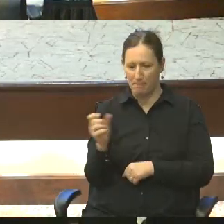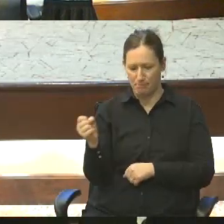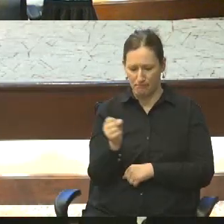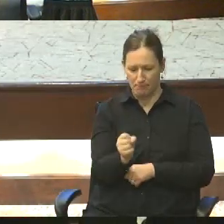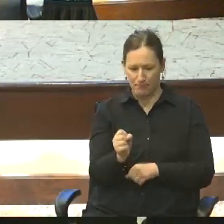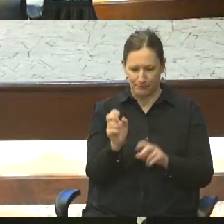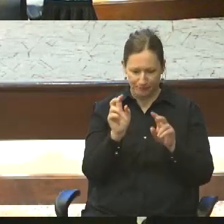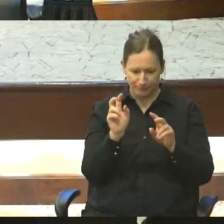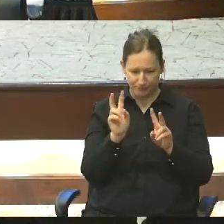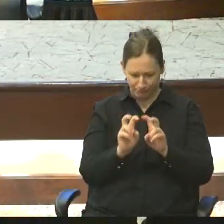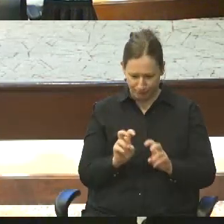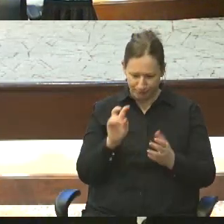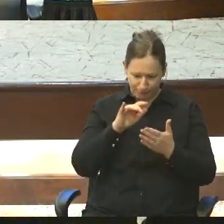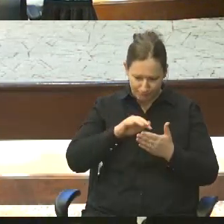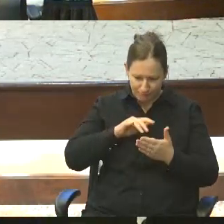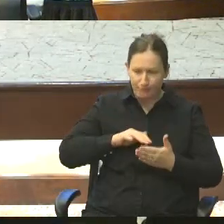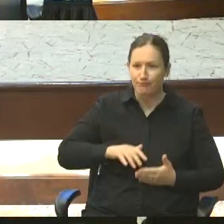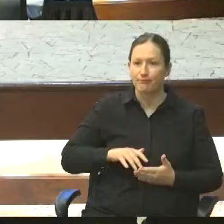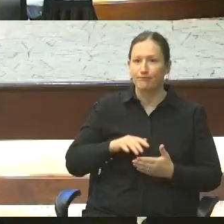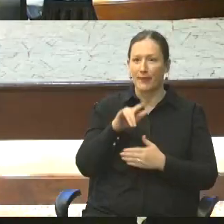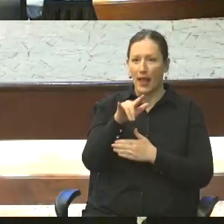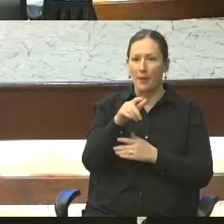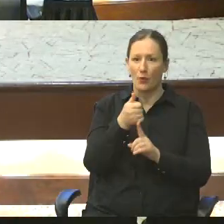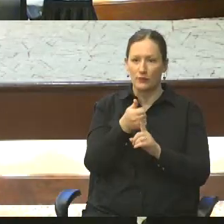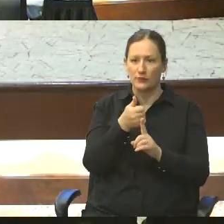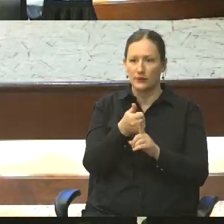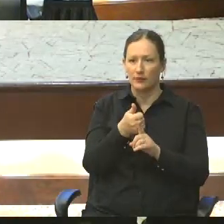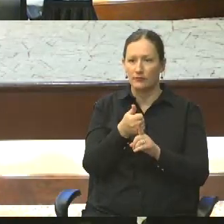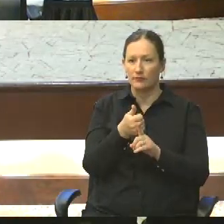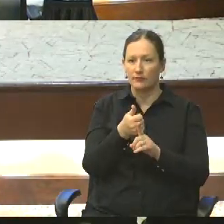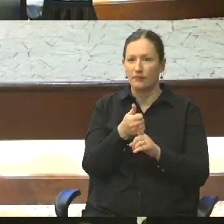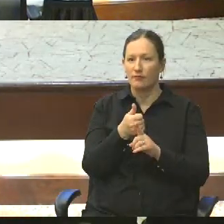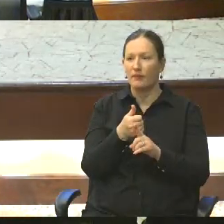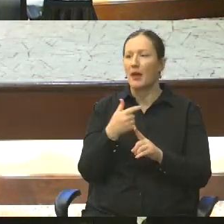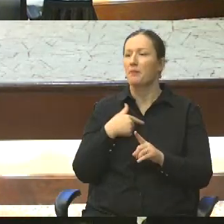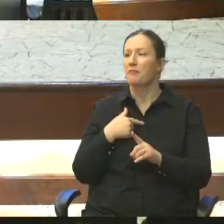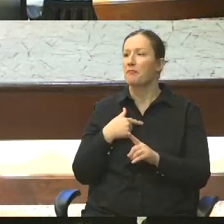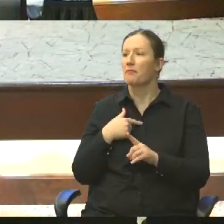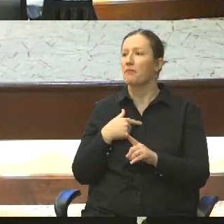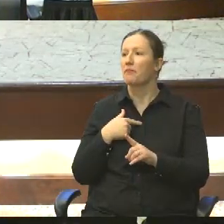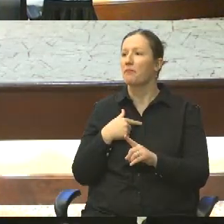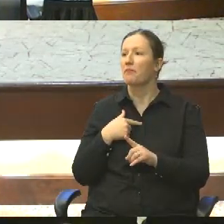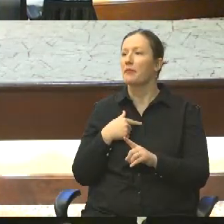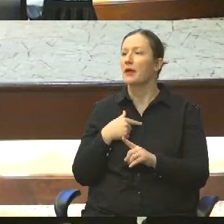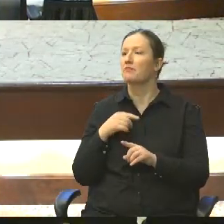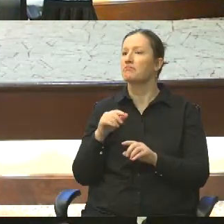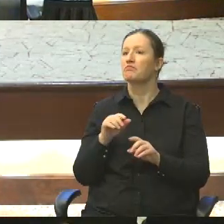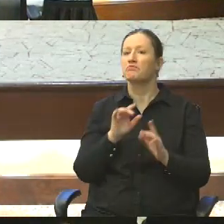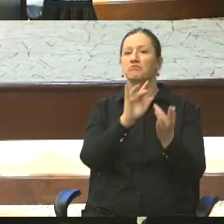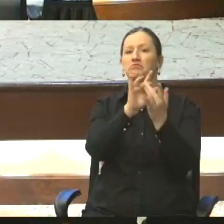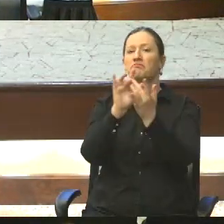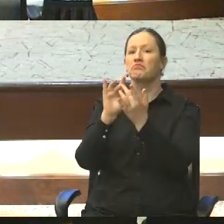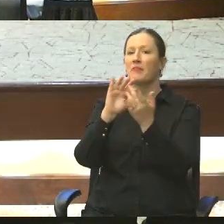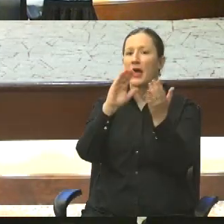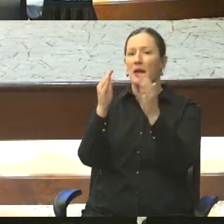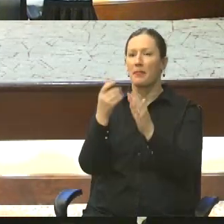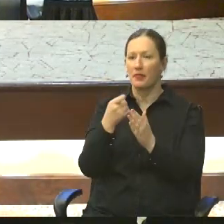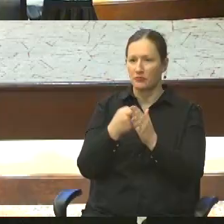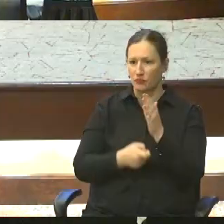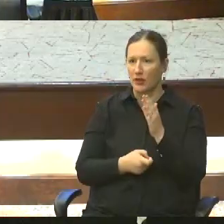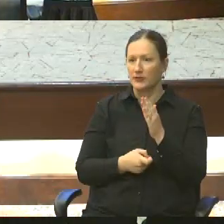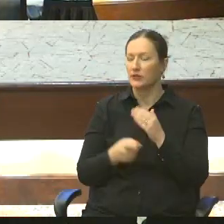where it compares to some others. And then I'll let that sit with y'all for a couple weeks and then start soliciting your